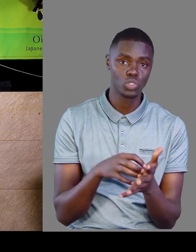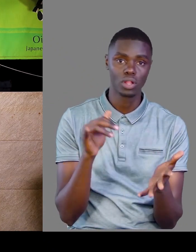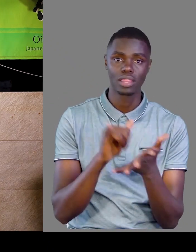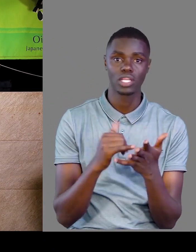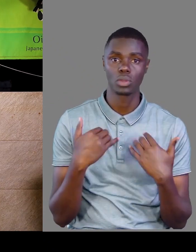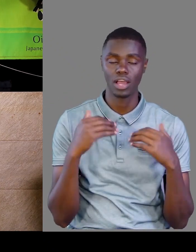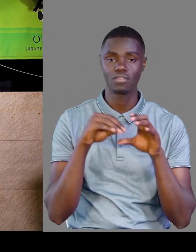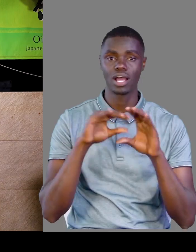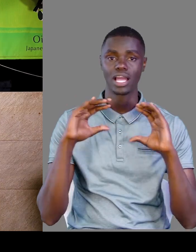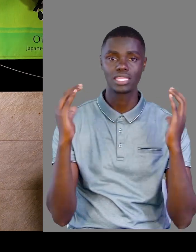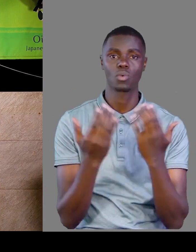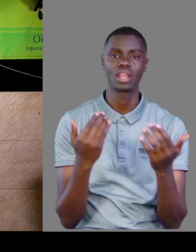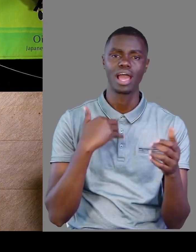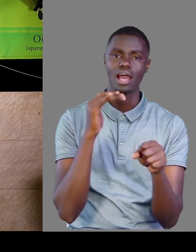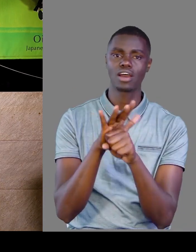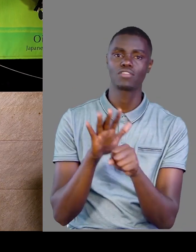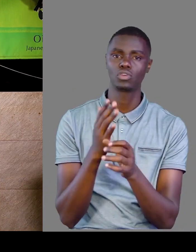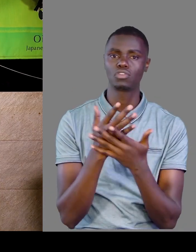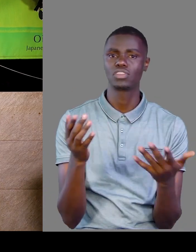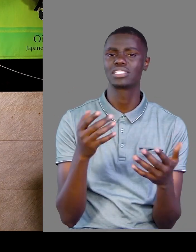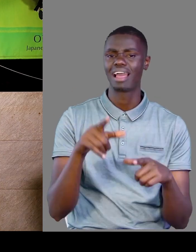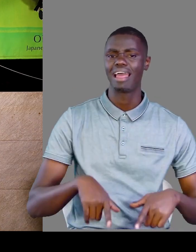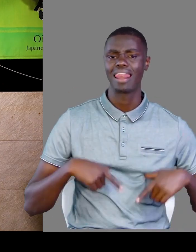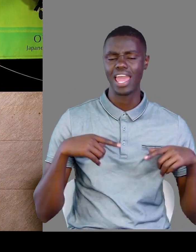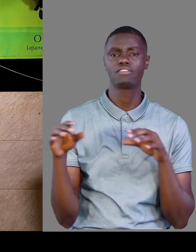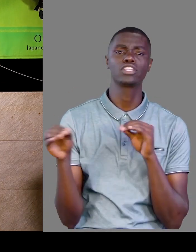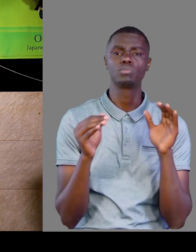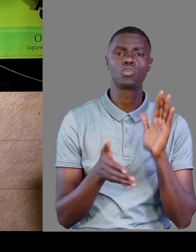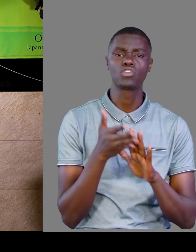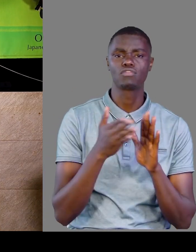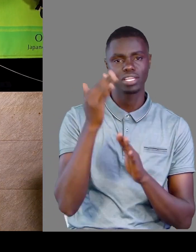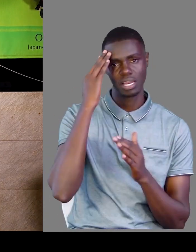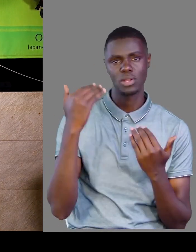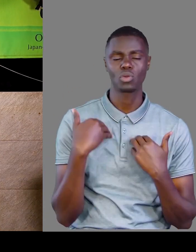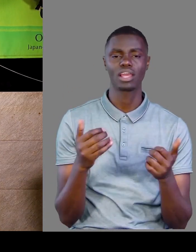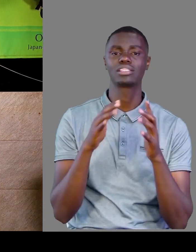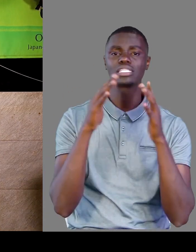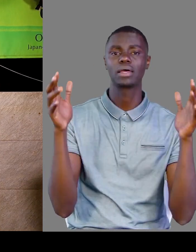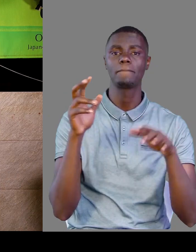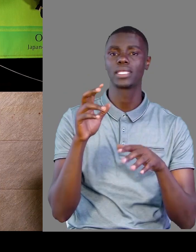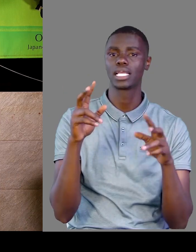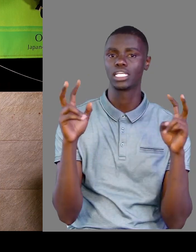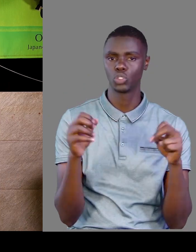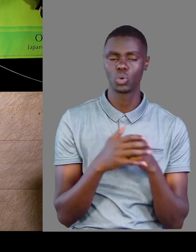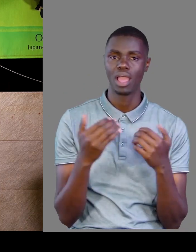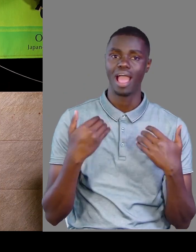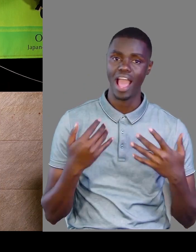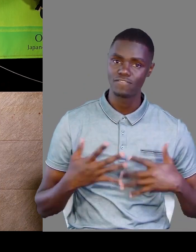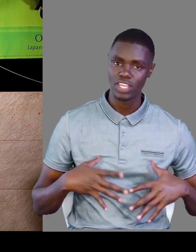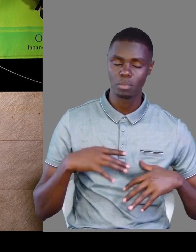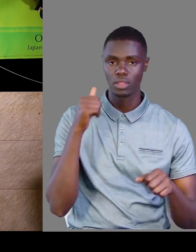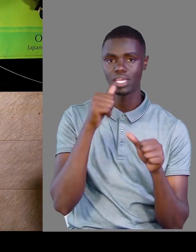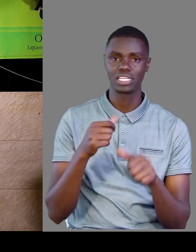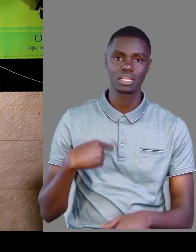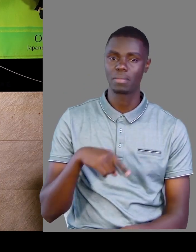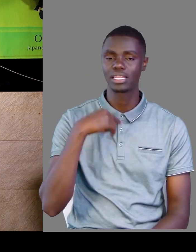situation that we have in the world, there's so many things. Life is moving fast, and mental health is a very big issue. So just having people that